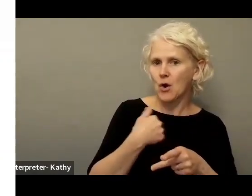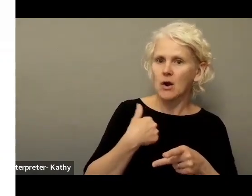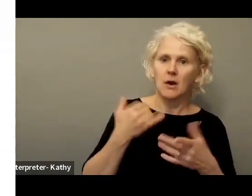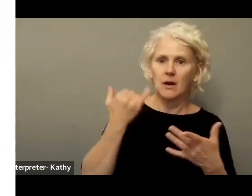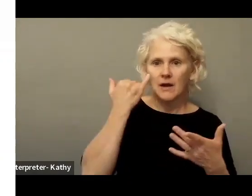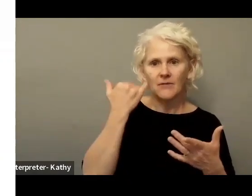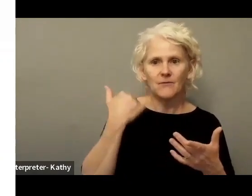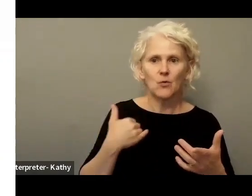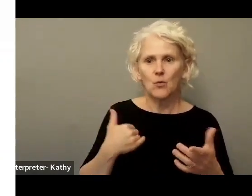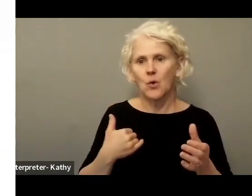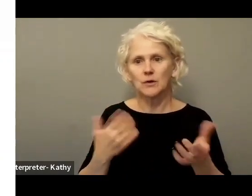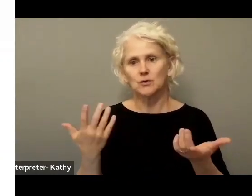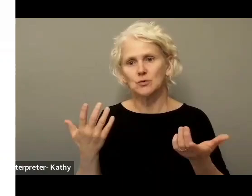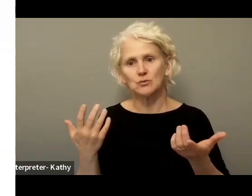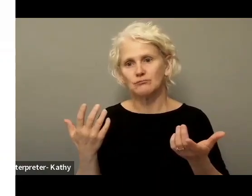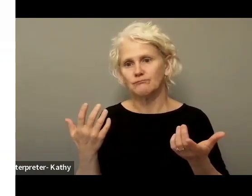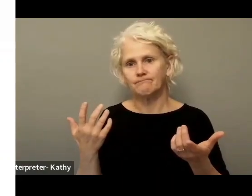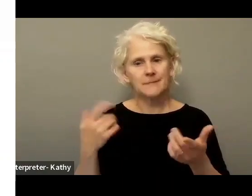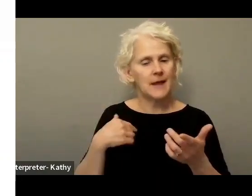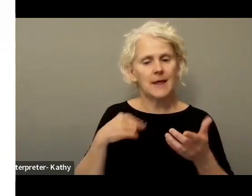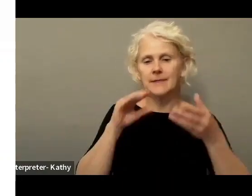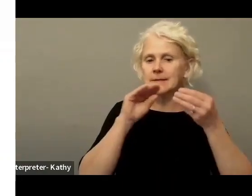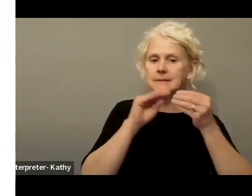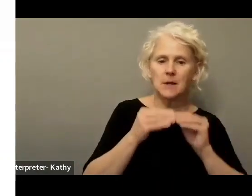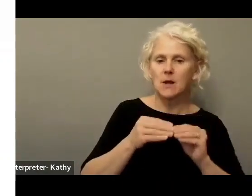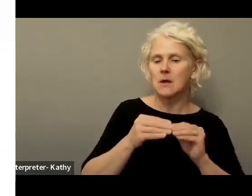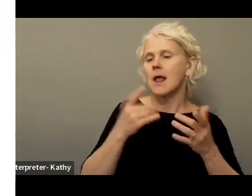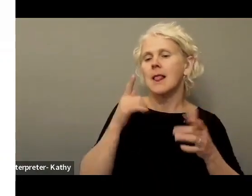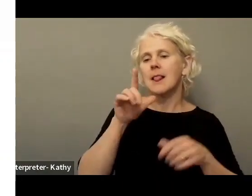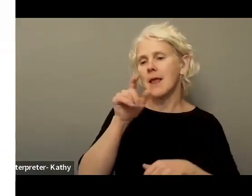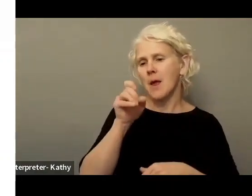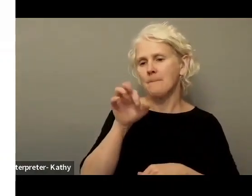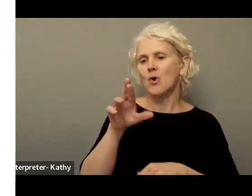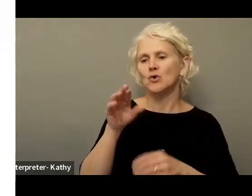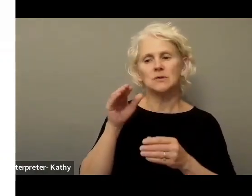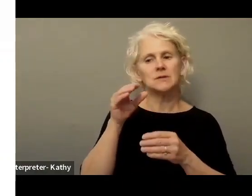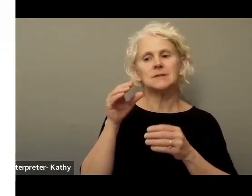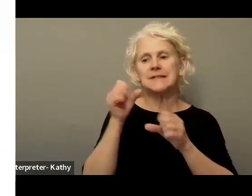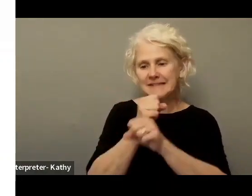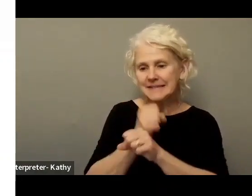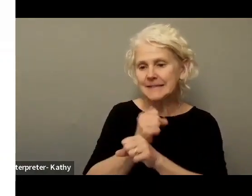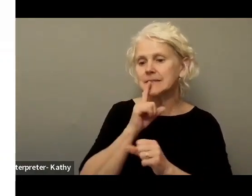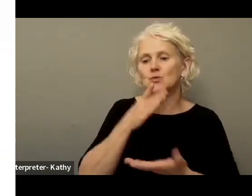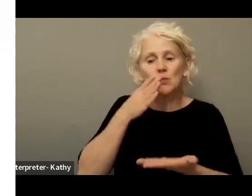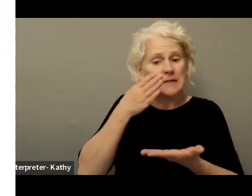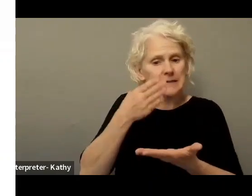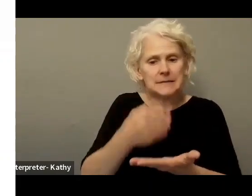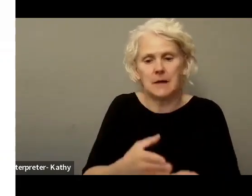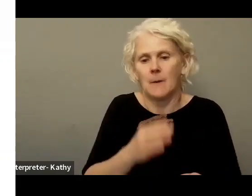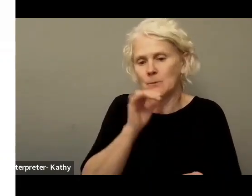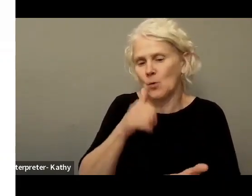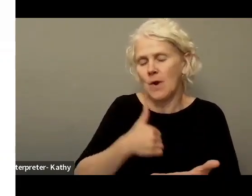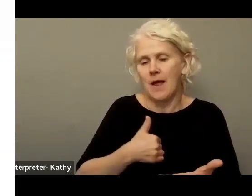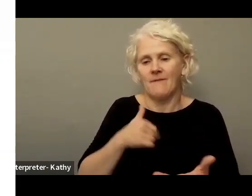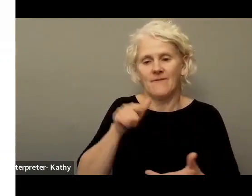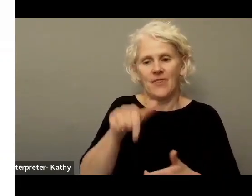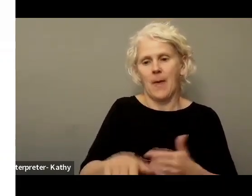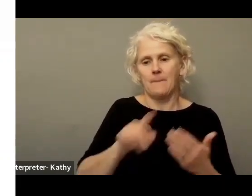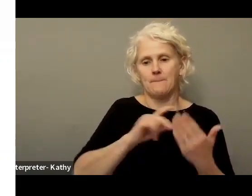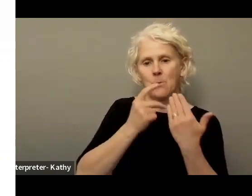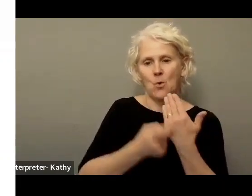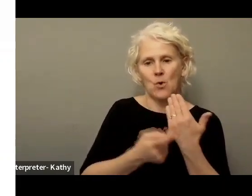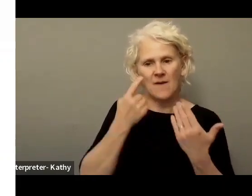join a letter to it's because the Bureau of Labor Statistics stopped the Occupational Employment Wage Statistics program